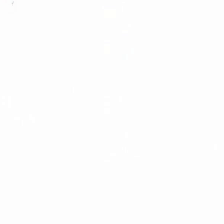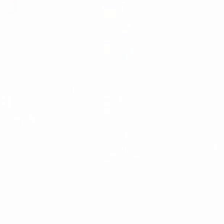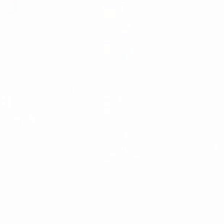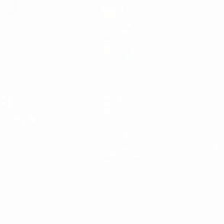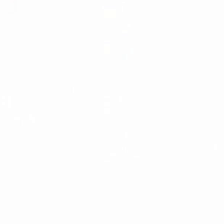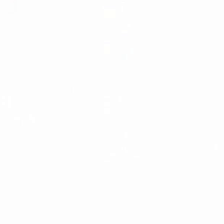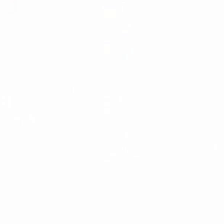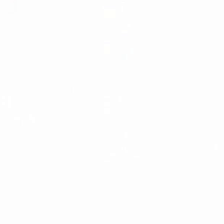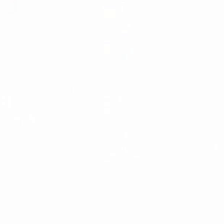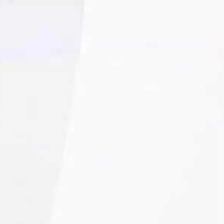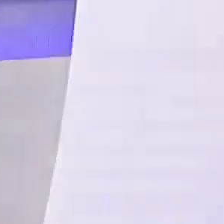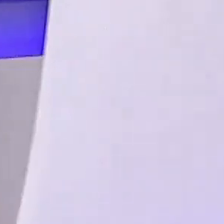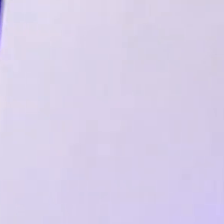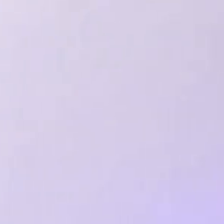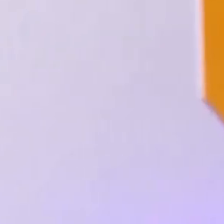KPM.